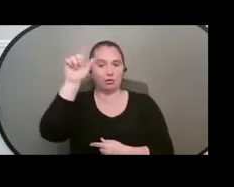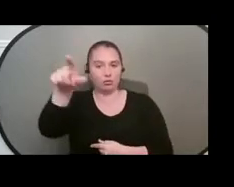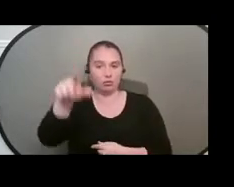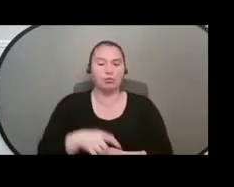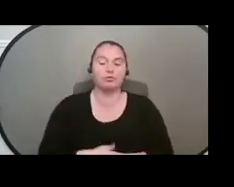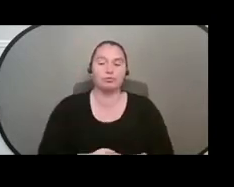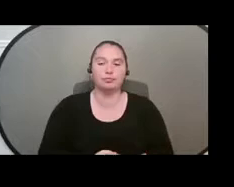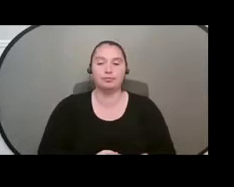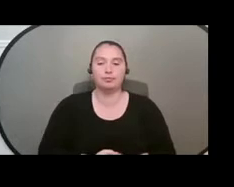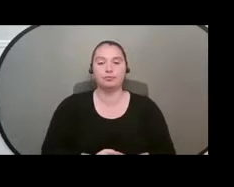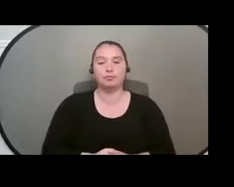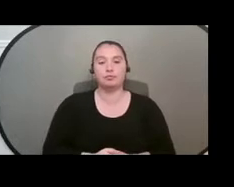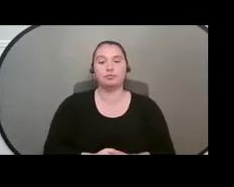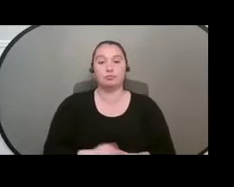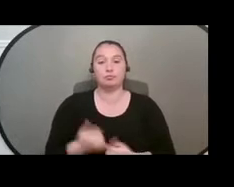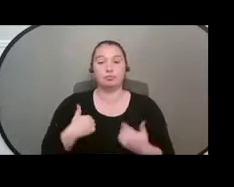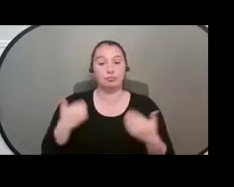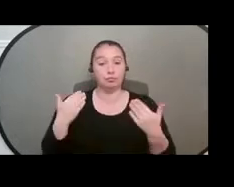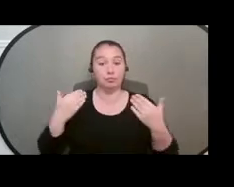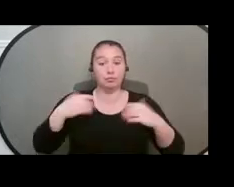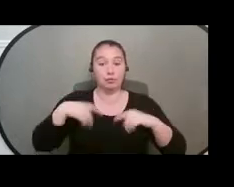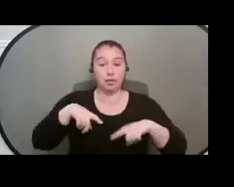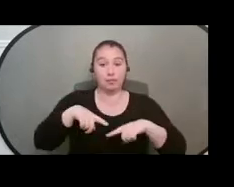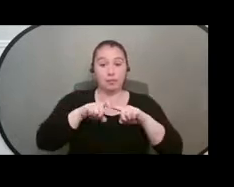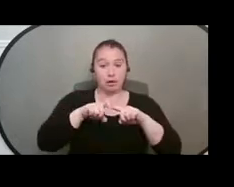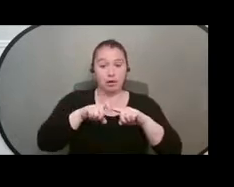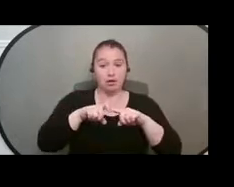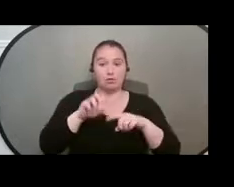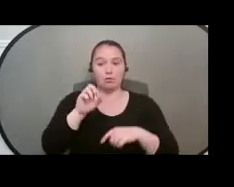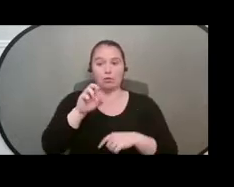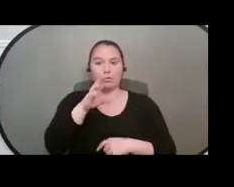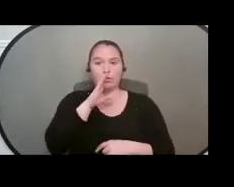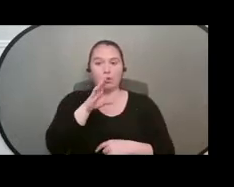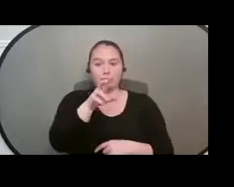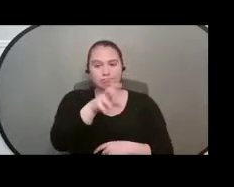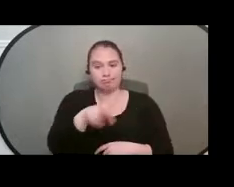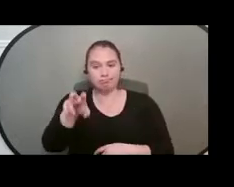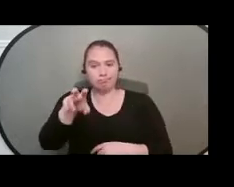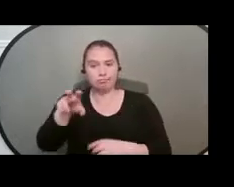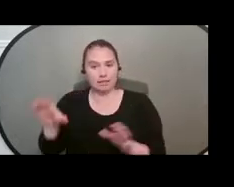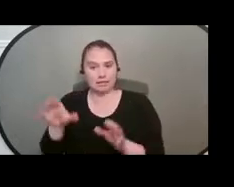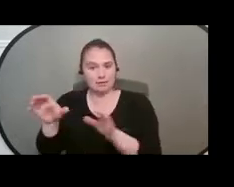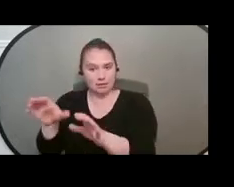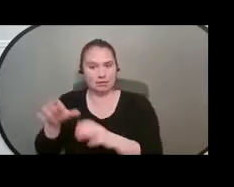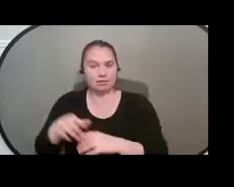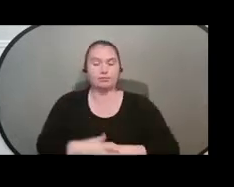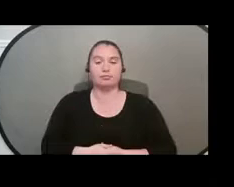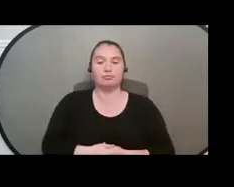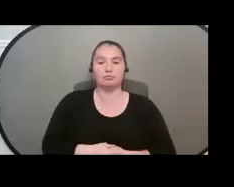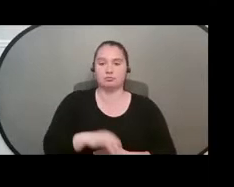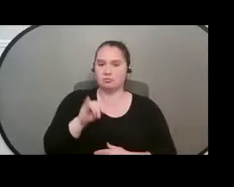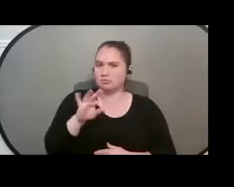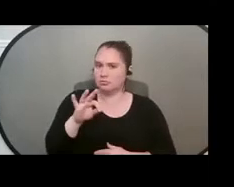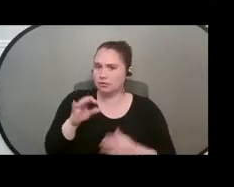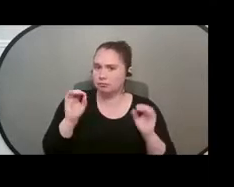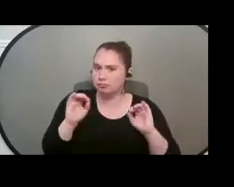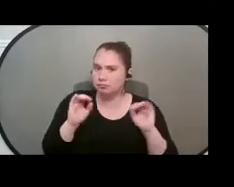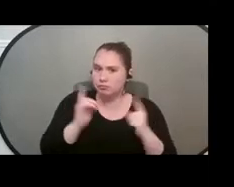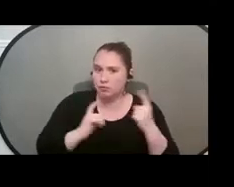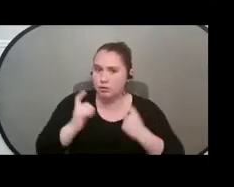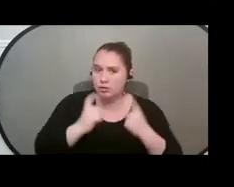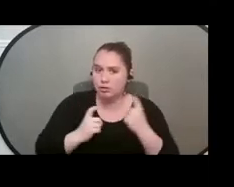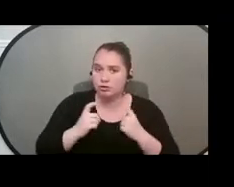So I will take a pause there, or actually we're going to shift over to an activity unless there are any questions, but want to